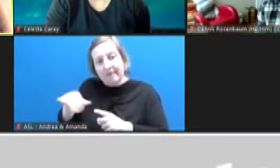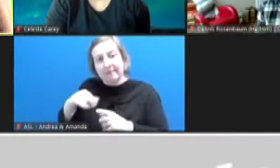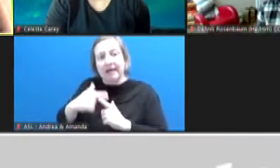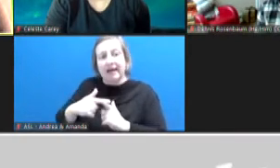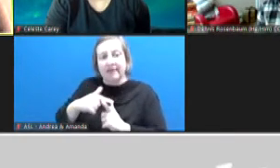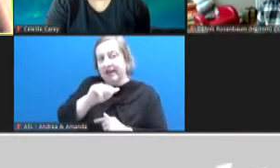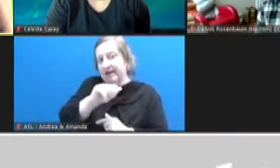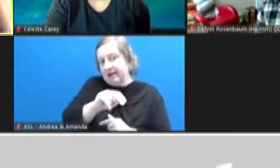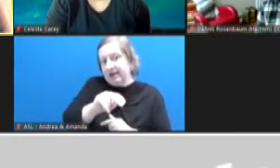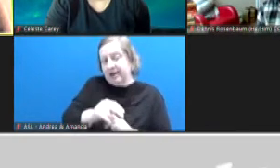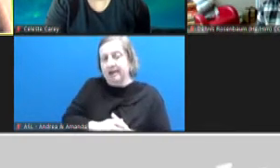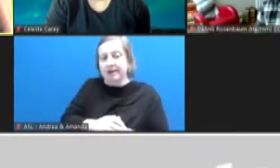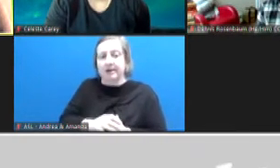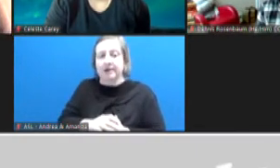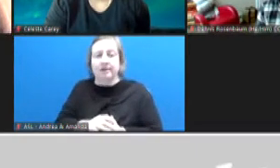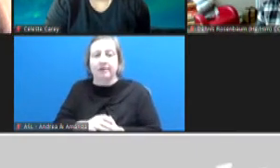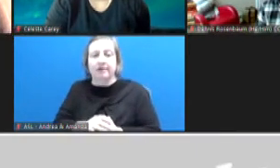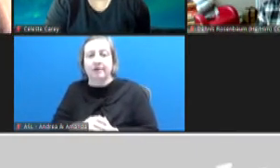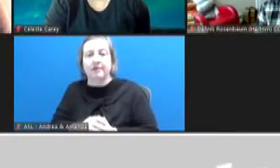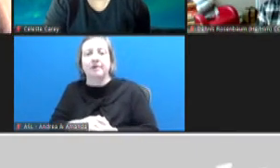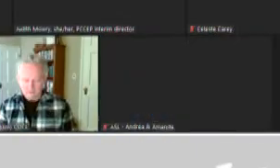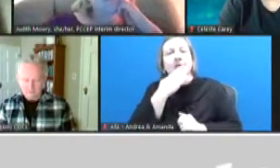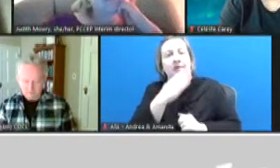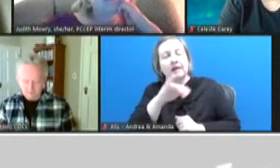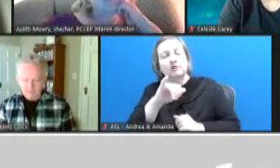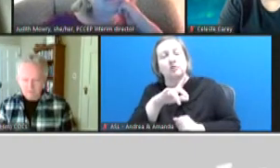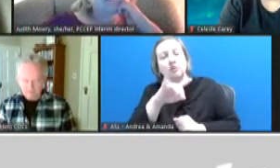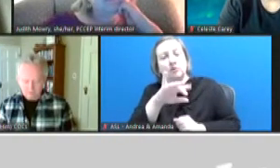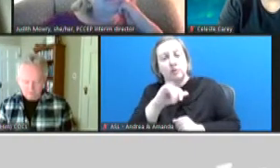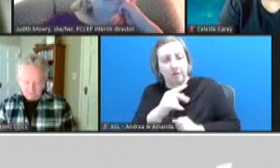you. Thank you, Judith.